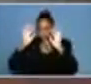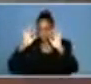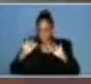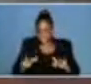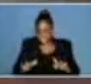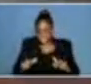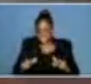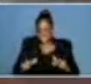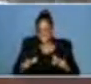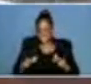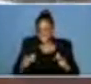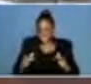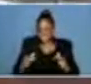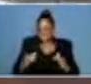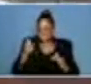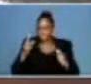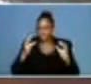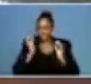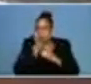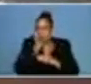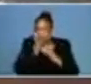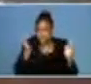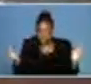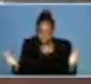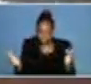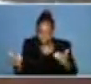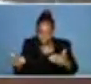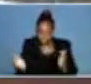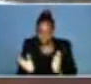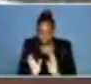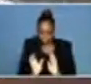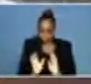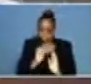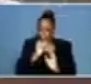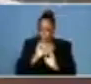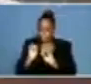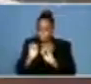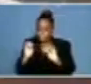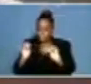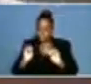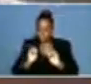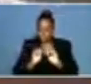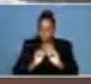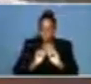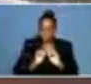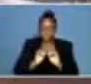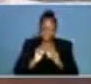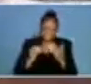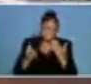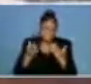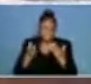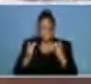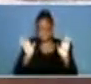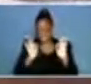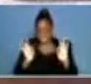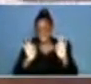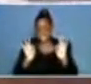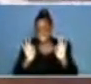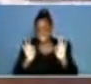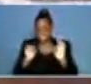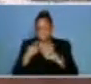hold the clay in and it won't absorb off the field. So look at pretty much by Friday, you